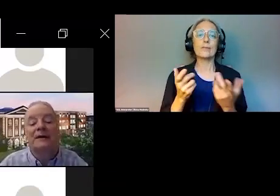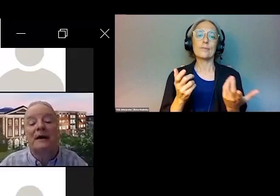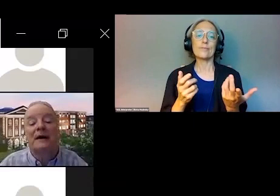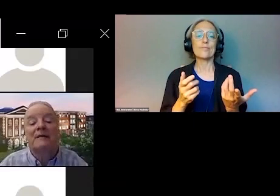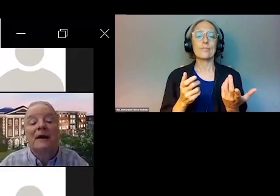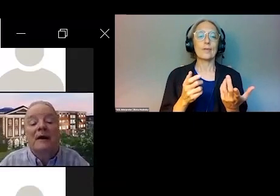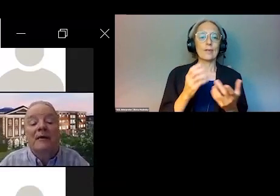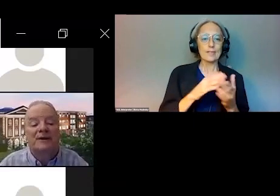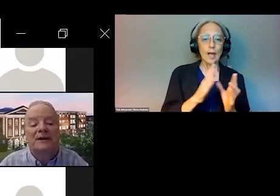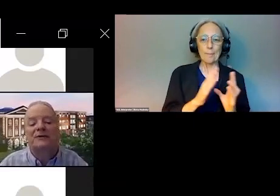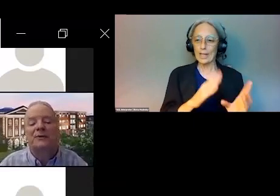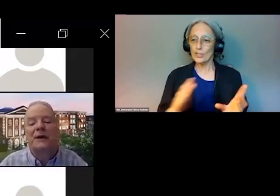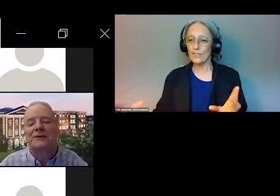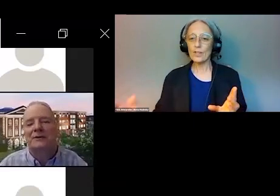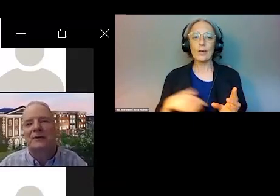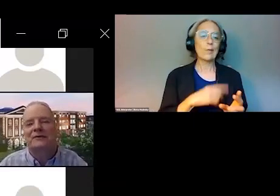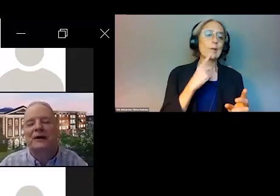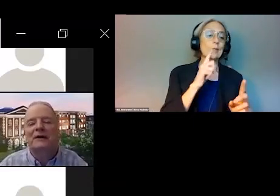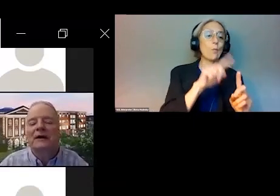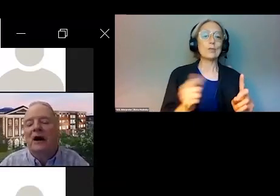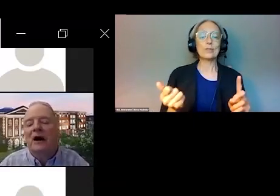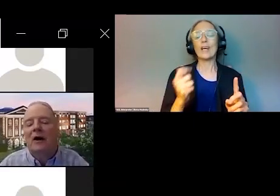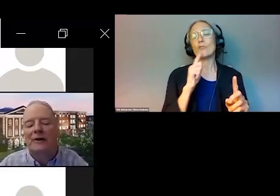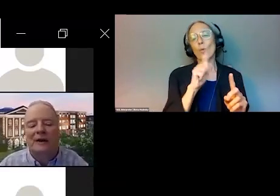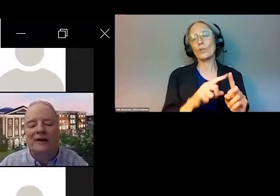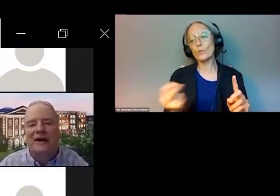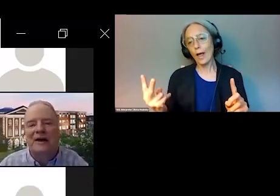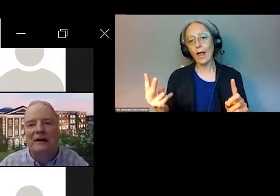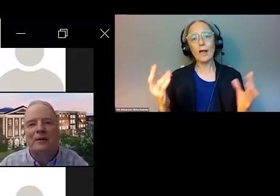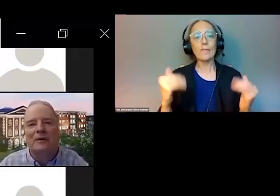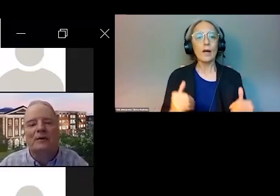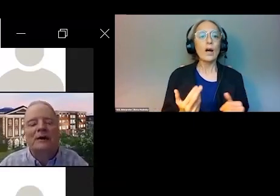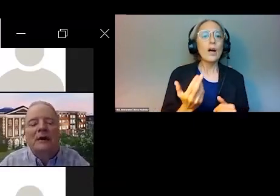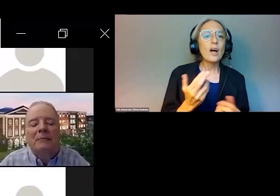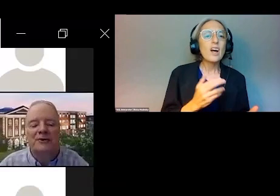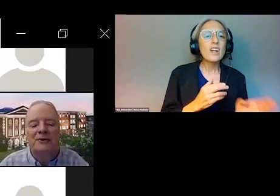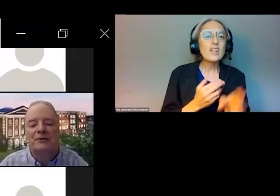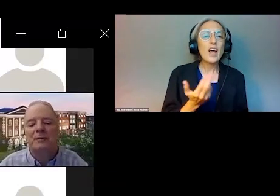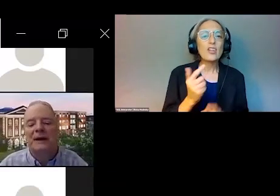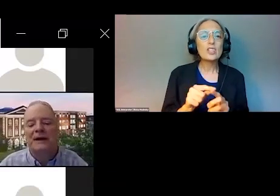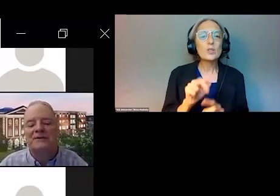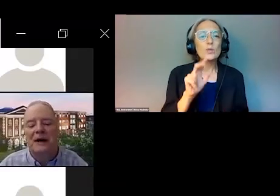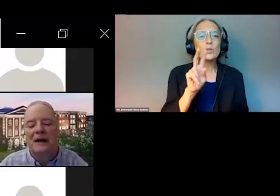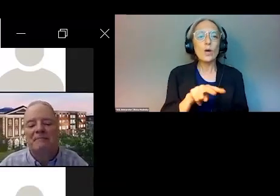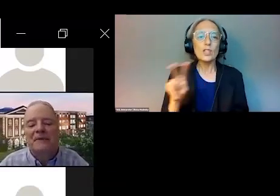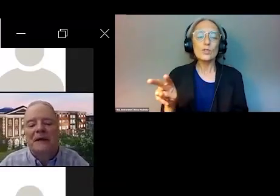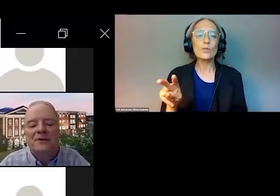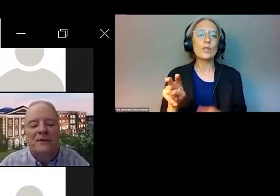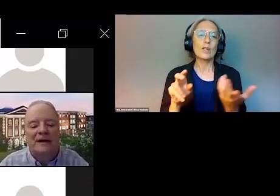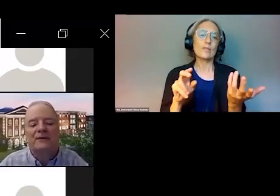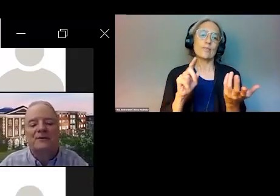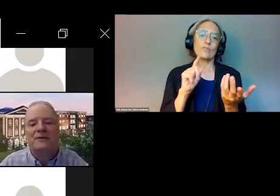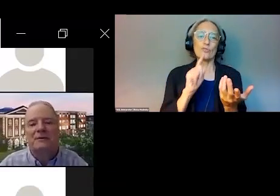to 12, and then 13 to 22. There's a window on each side of those major